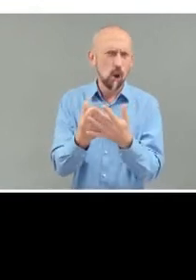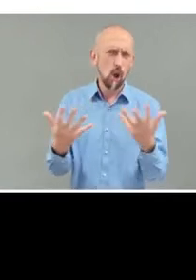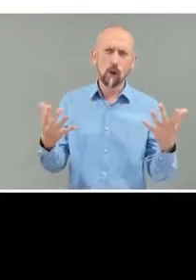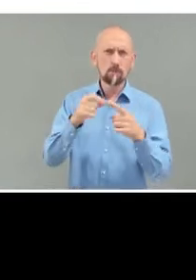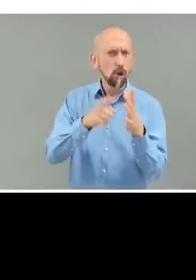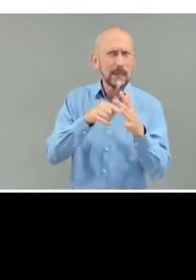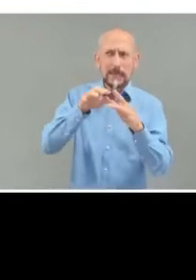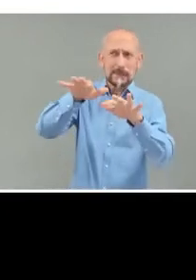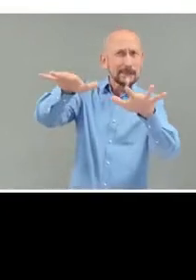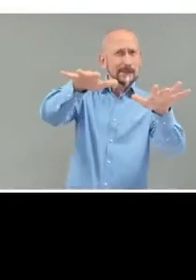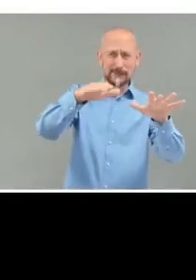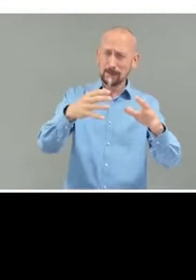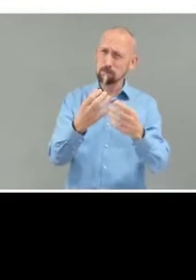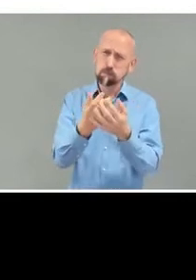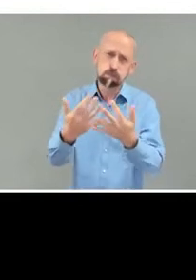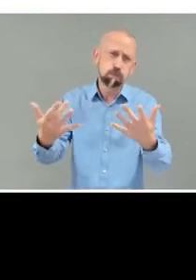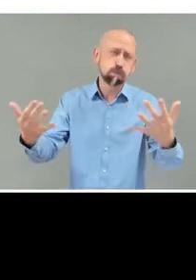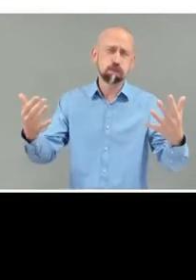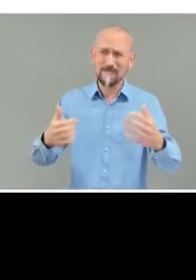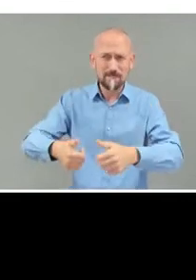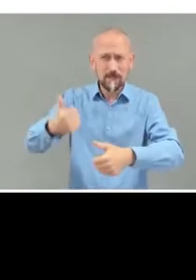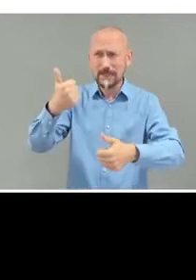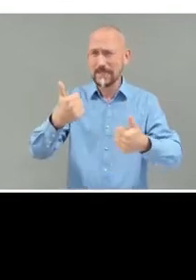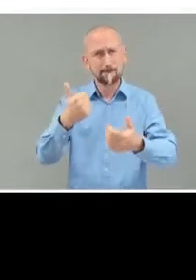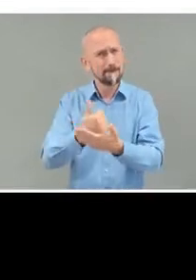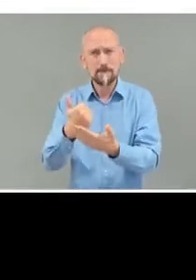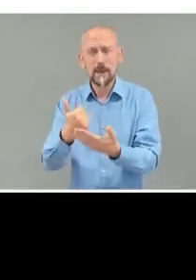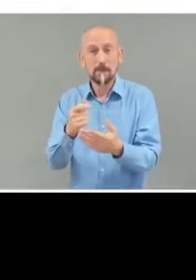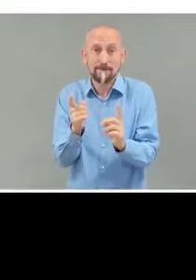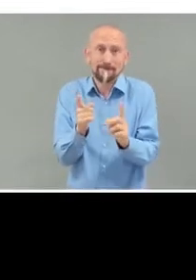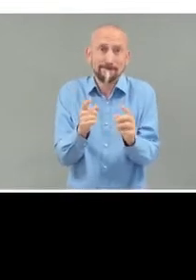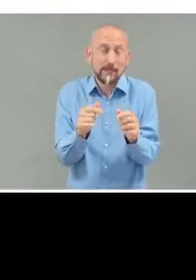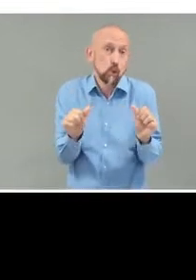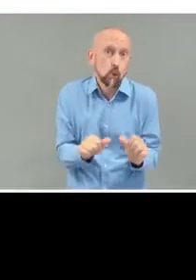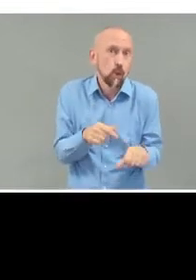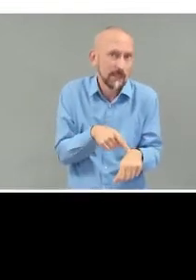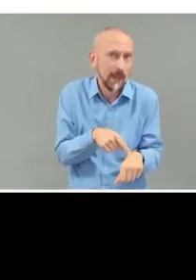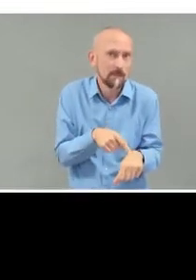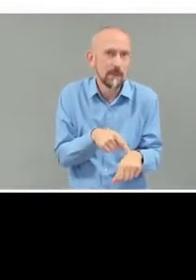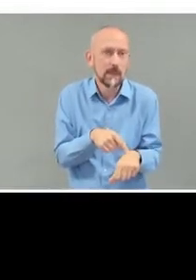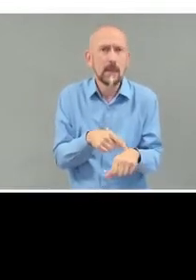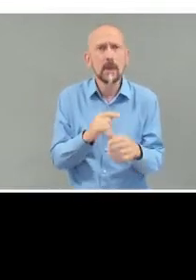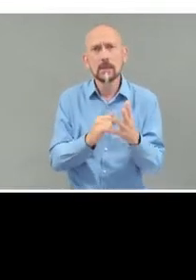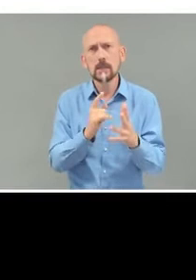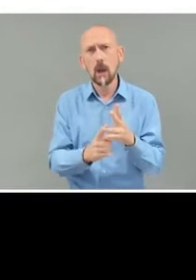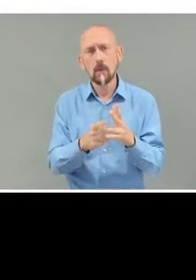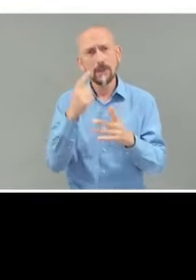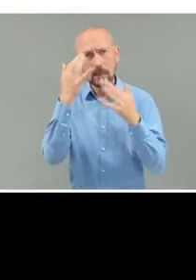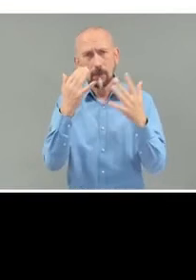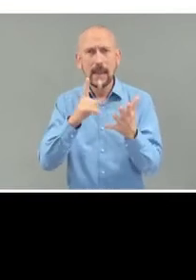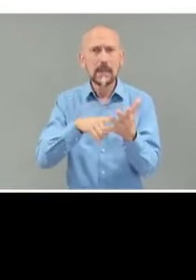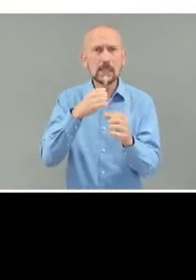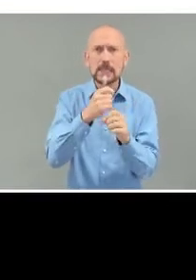out there that we couldn't hope to include within our short time frame. And for those of you from an LGBTQ+ or